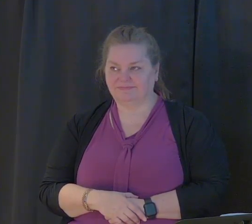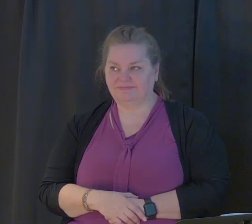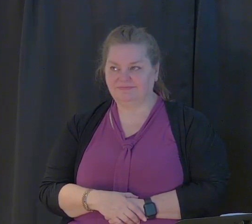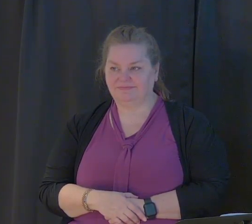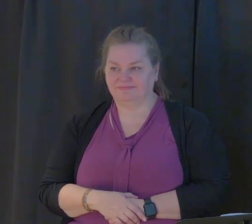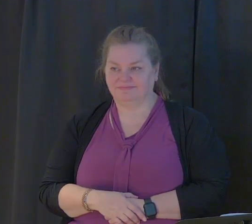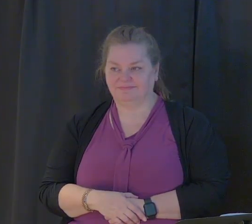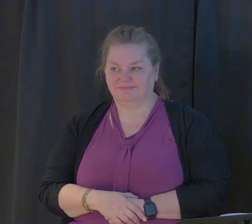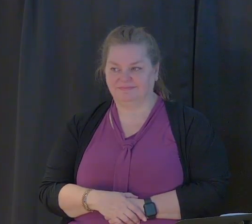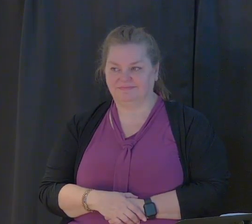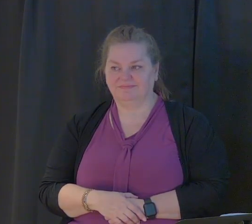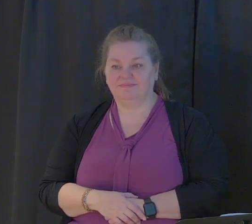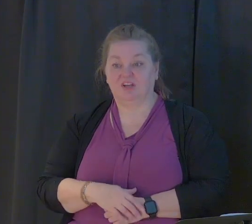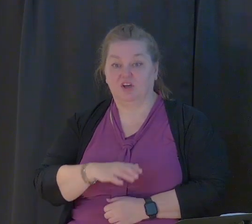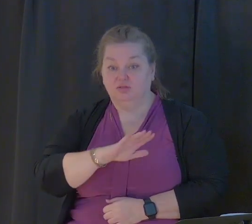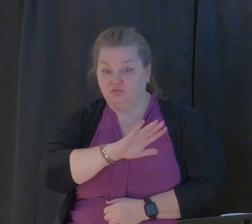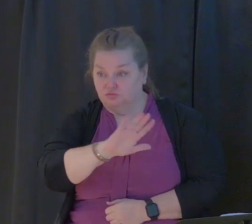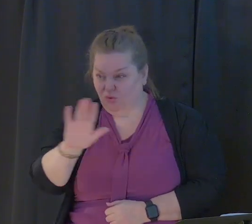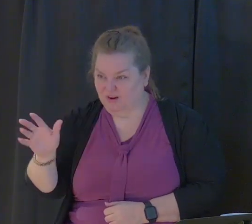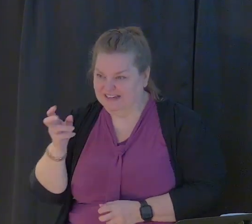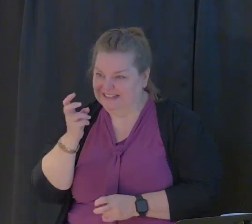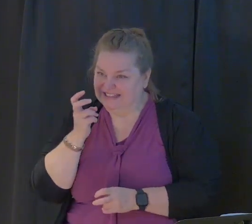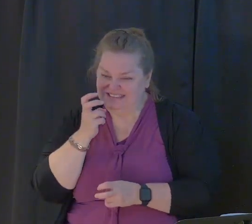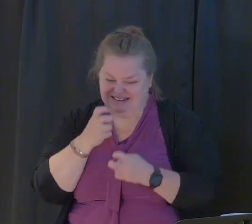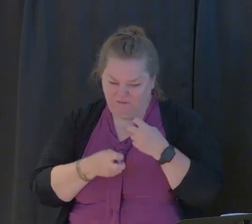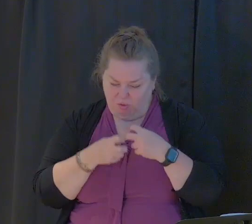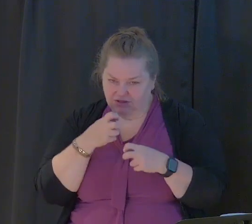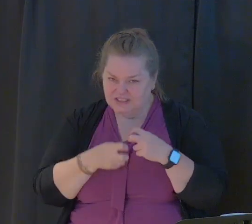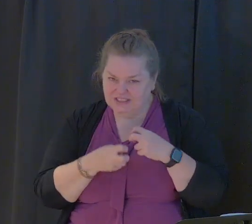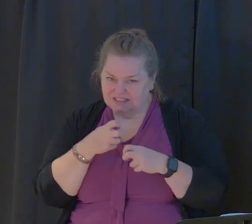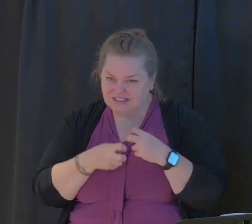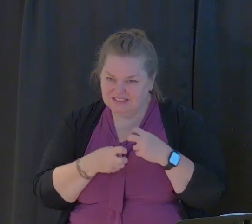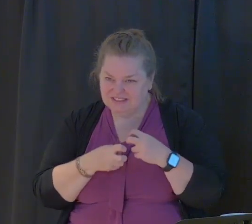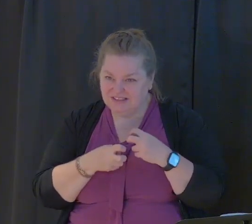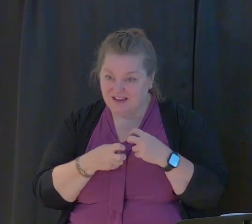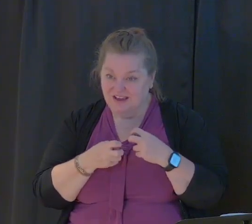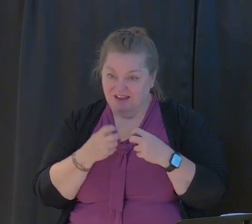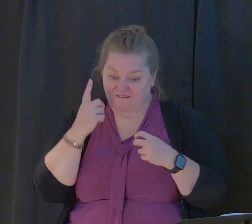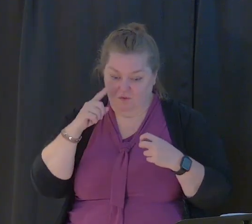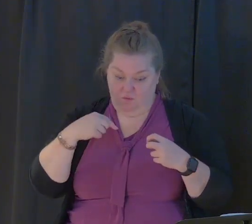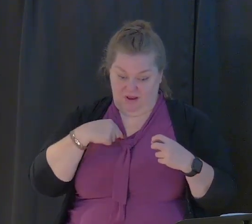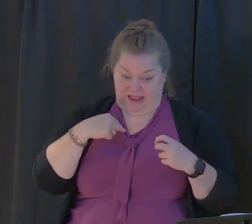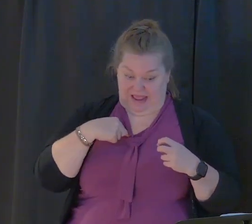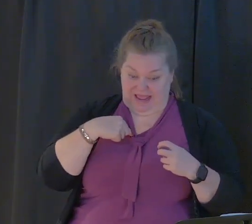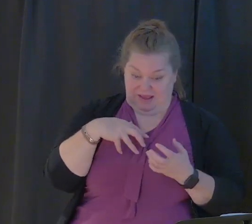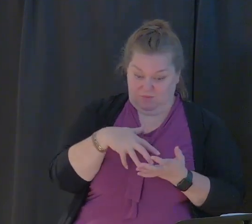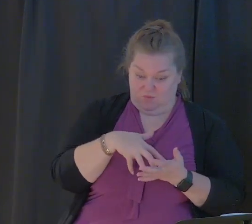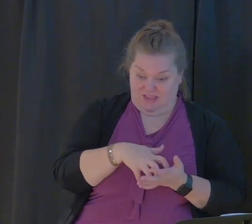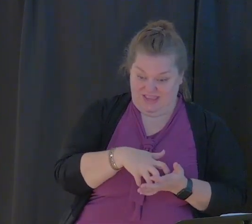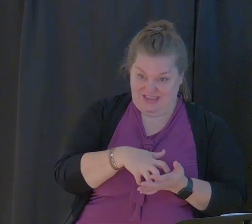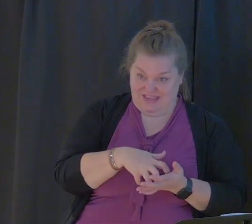your difficulties. For when I am weak,